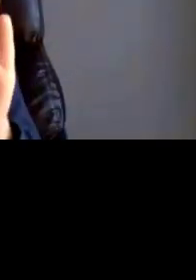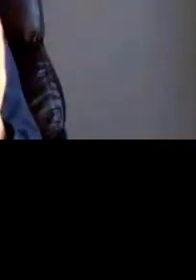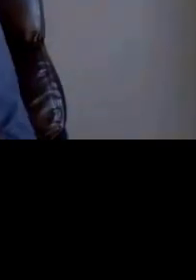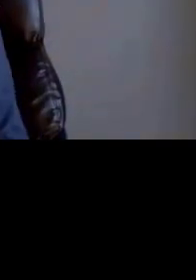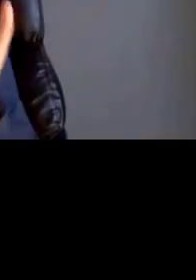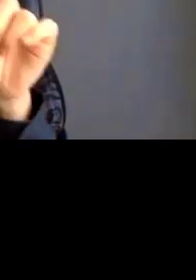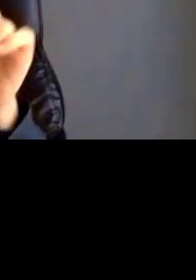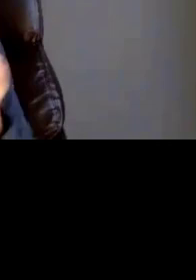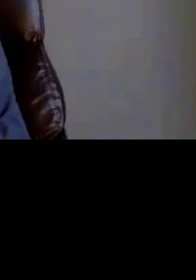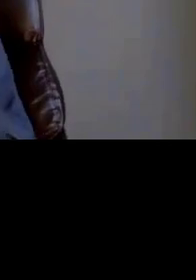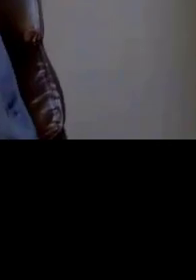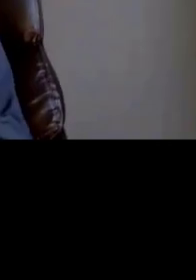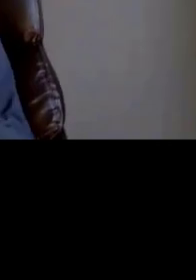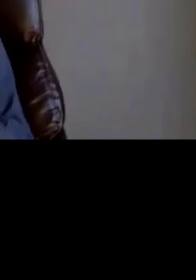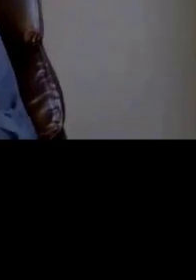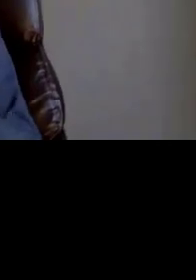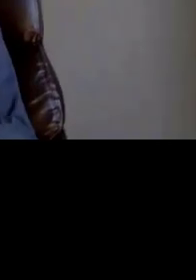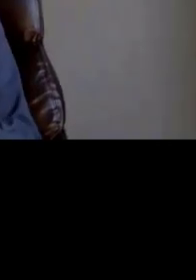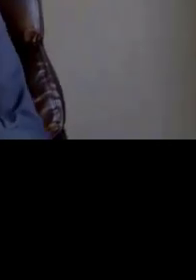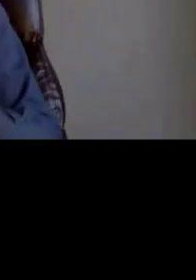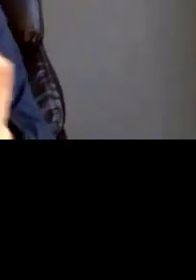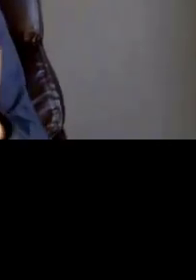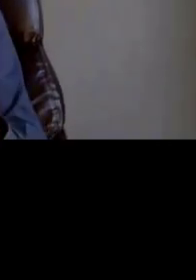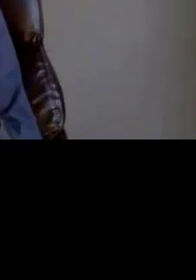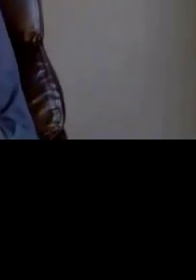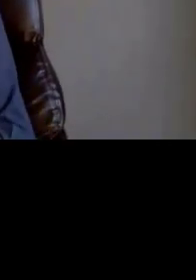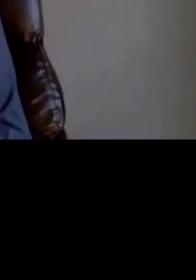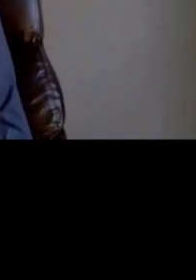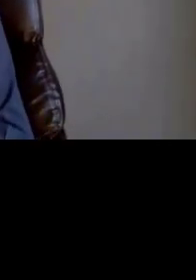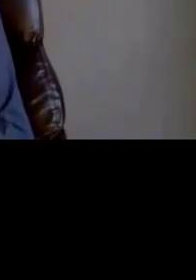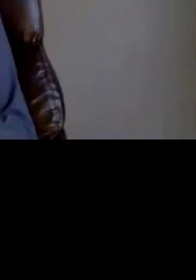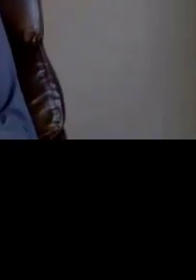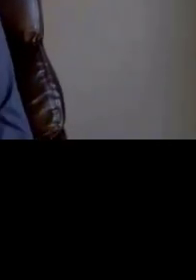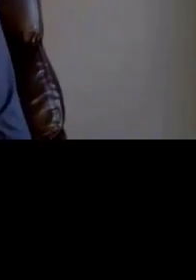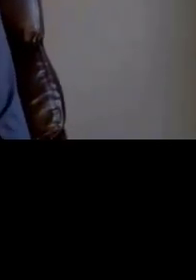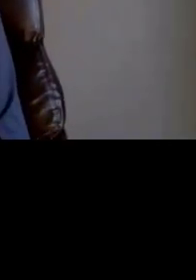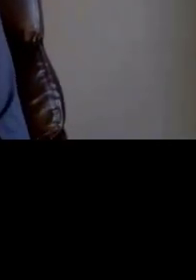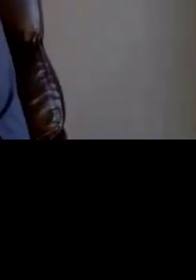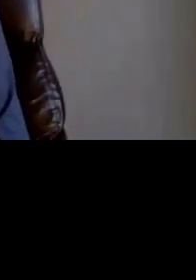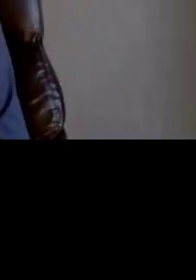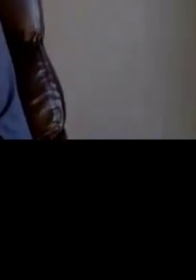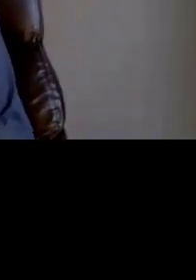longer ESIs? Do they get any benefit to being a new investigator?